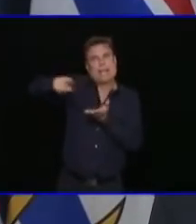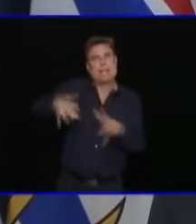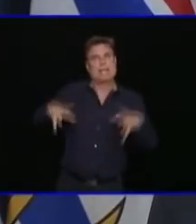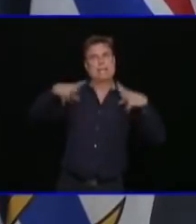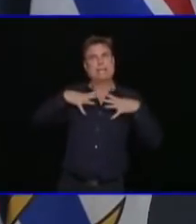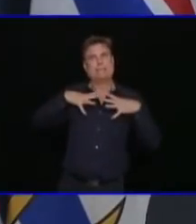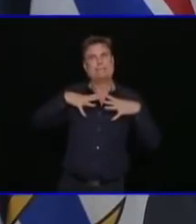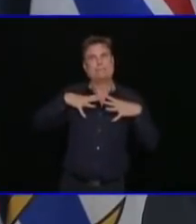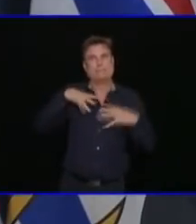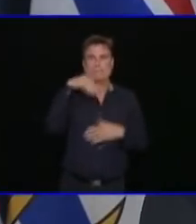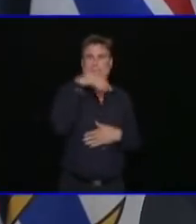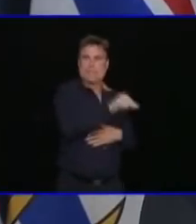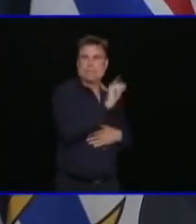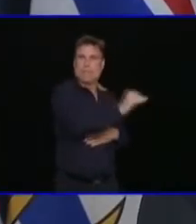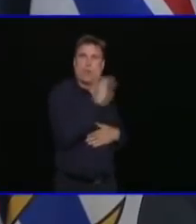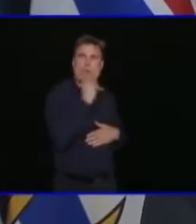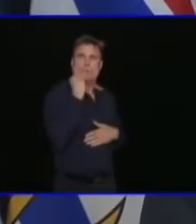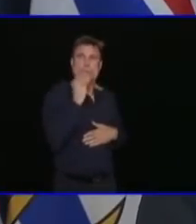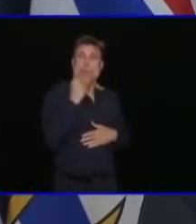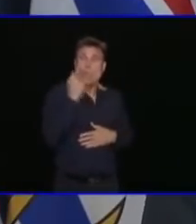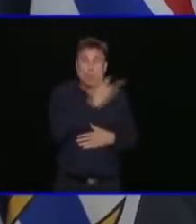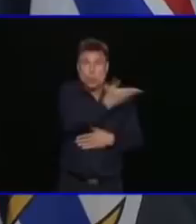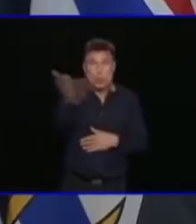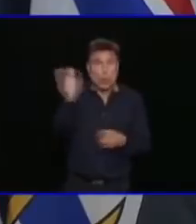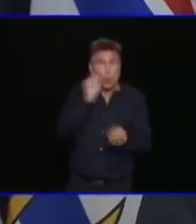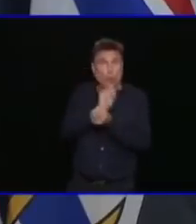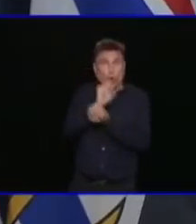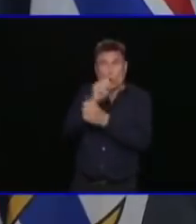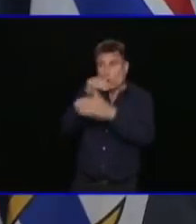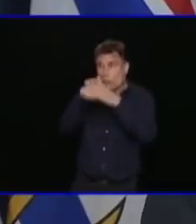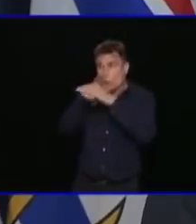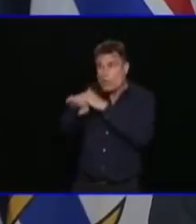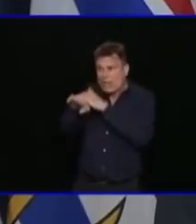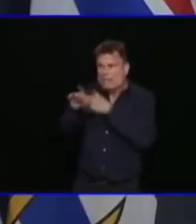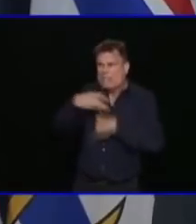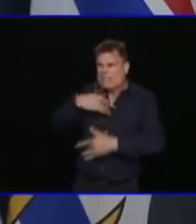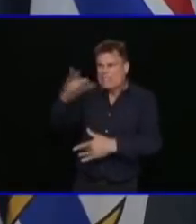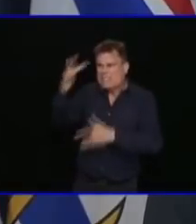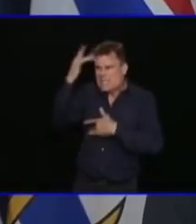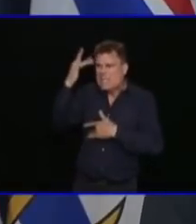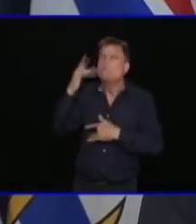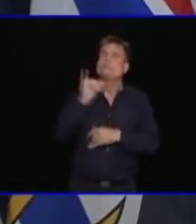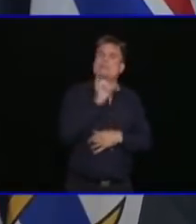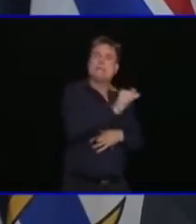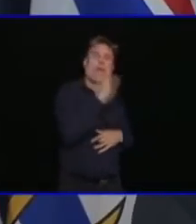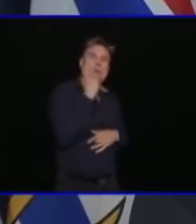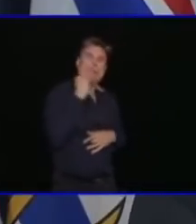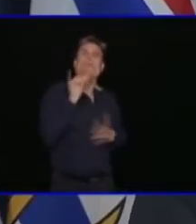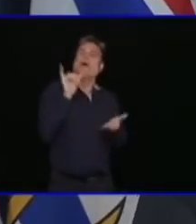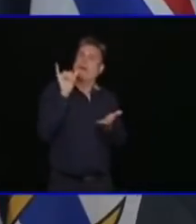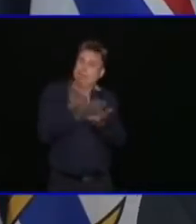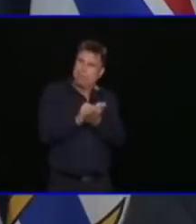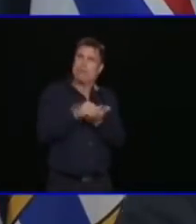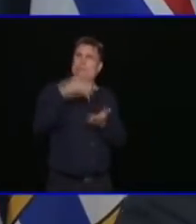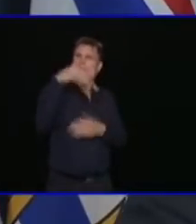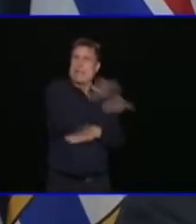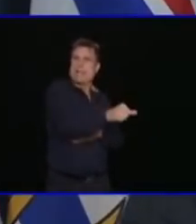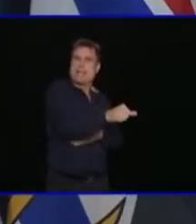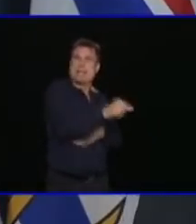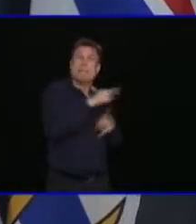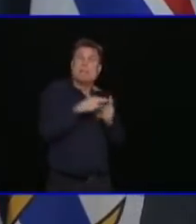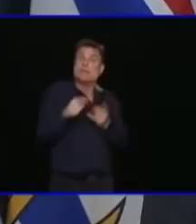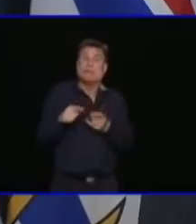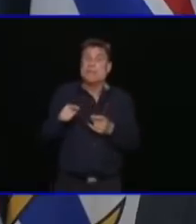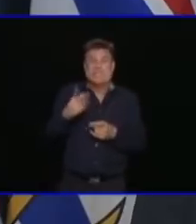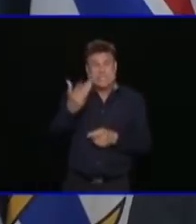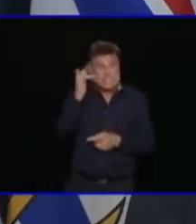COVID-19. I wanted to say a few things. I regularly update on Monday about PPE, and we'll do so today.